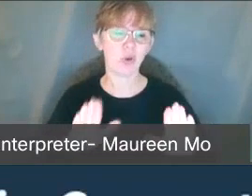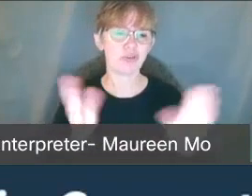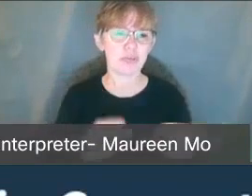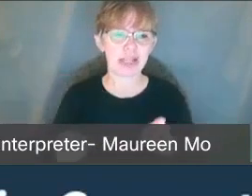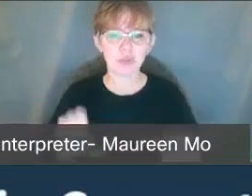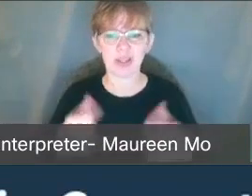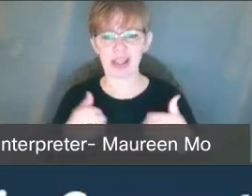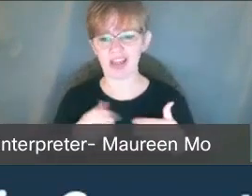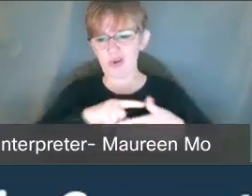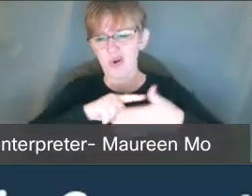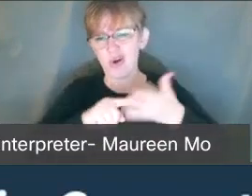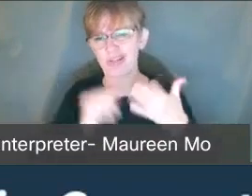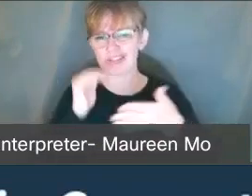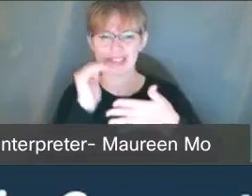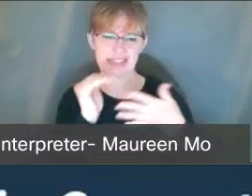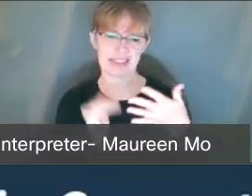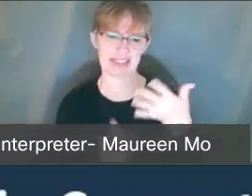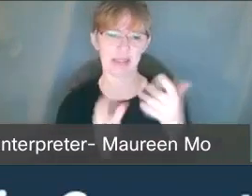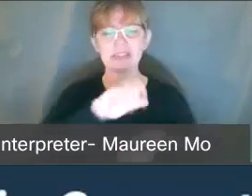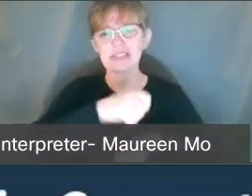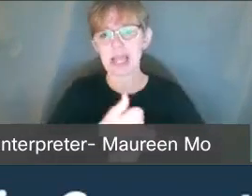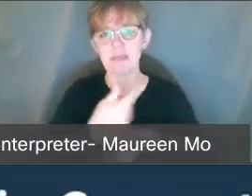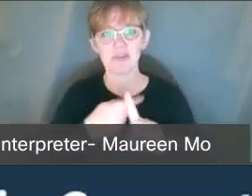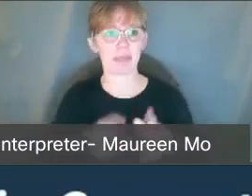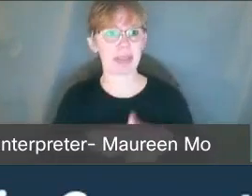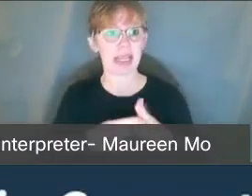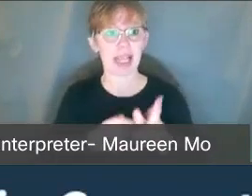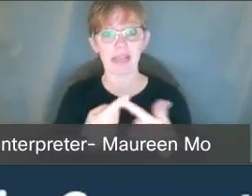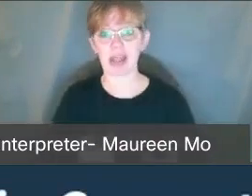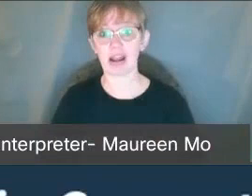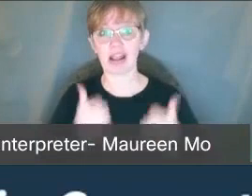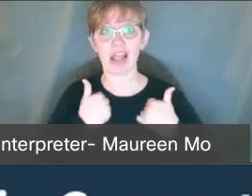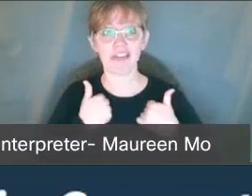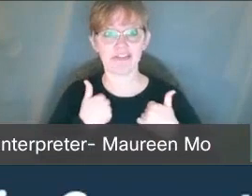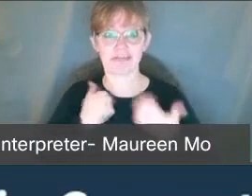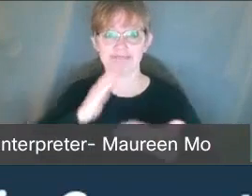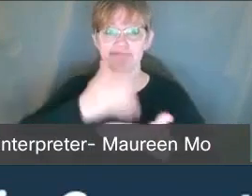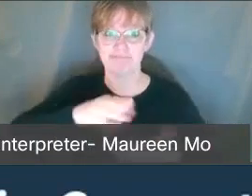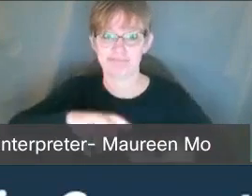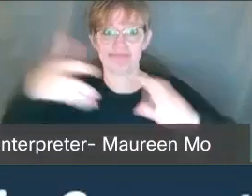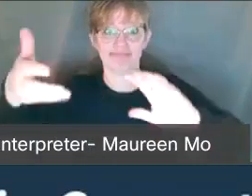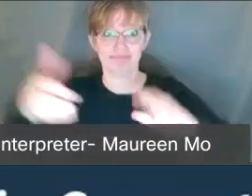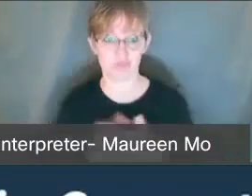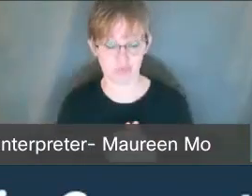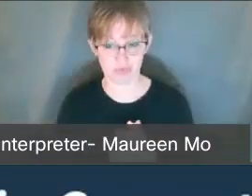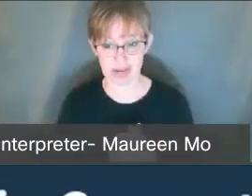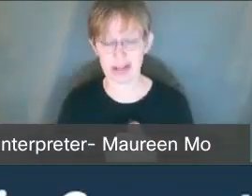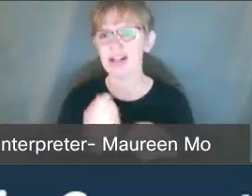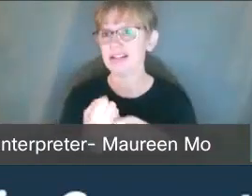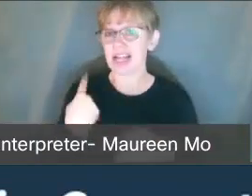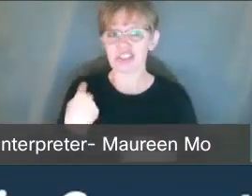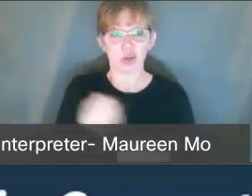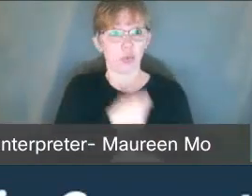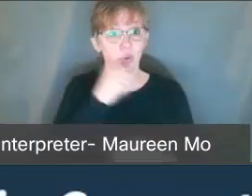these, steps laid out from the very beginning, and then life happens. A year ago, we weren't thinking that we'd still